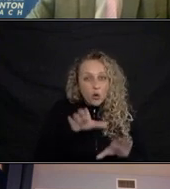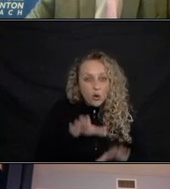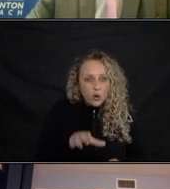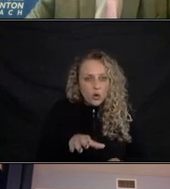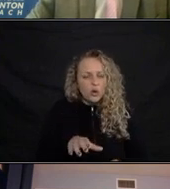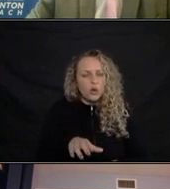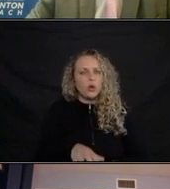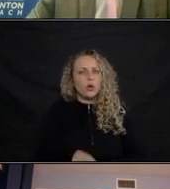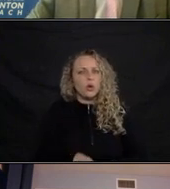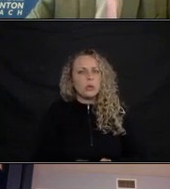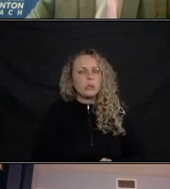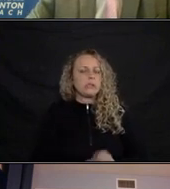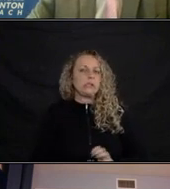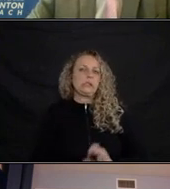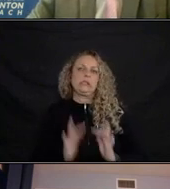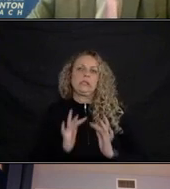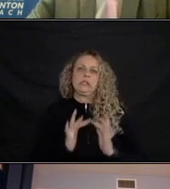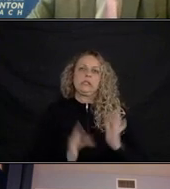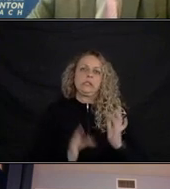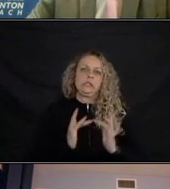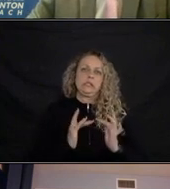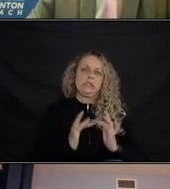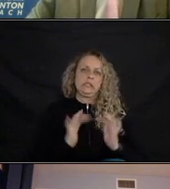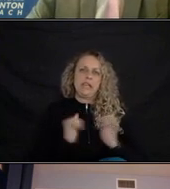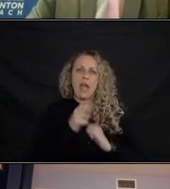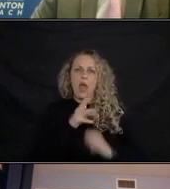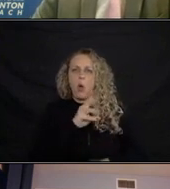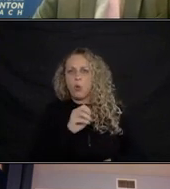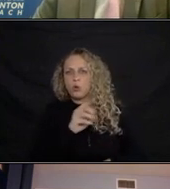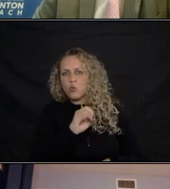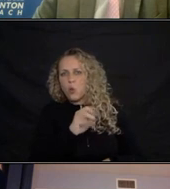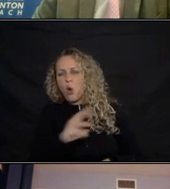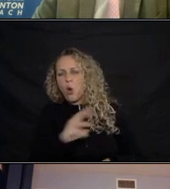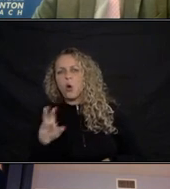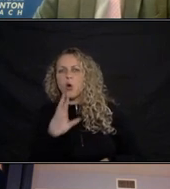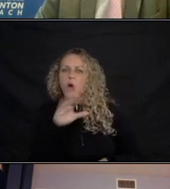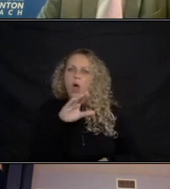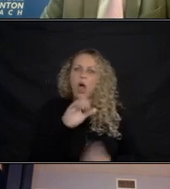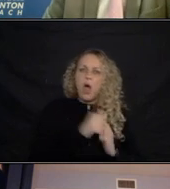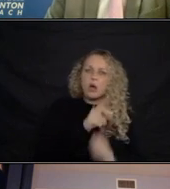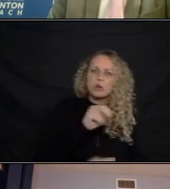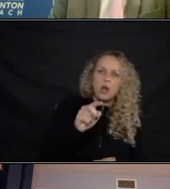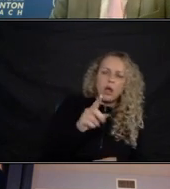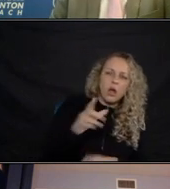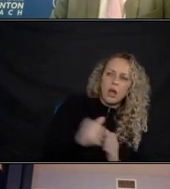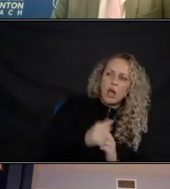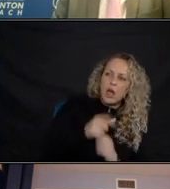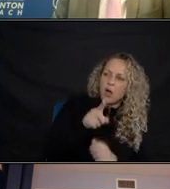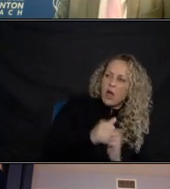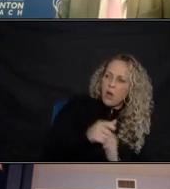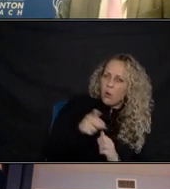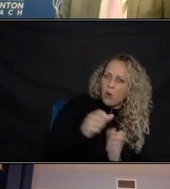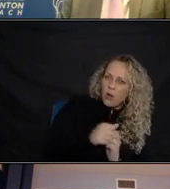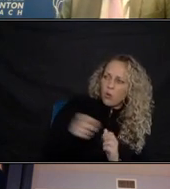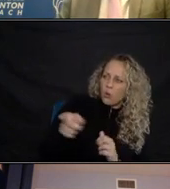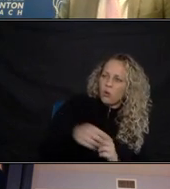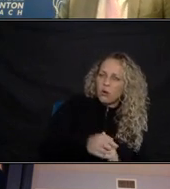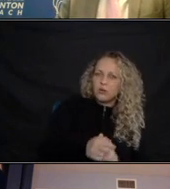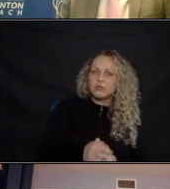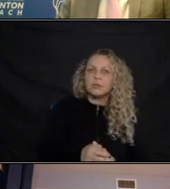Orr? How you doing, Woodrow? How you doing, Lori? How you doing, Ty? How you doing, Christine?